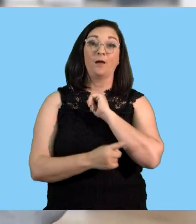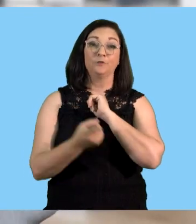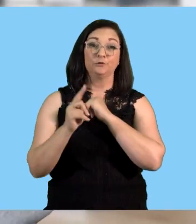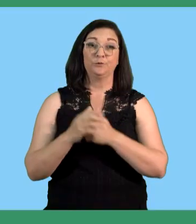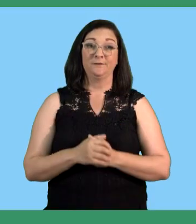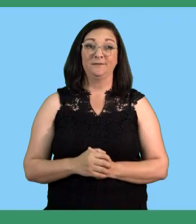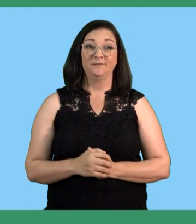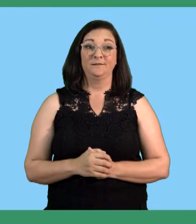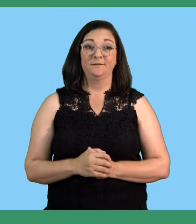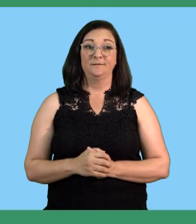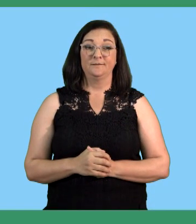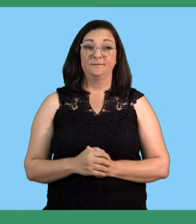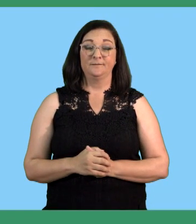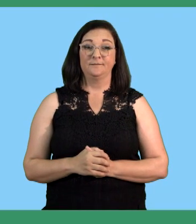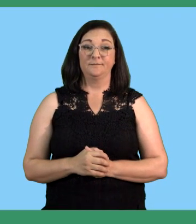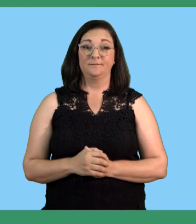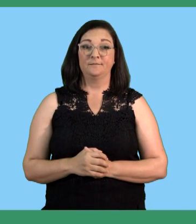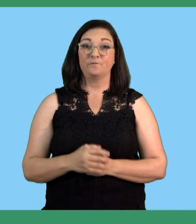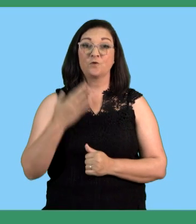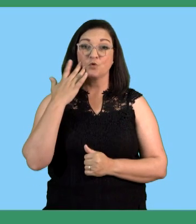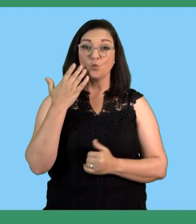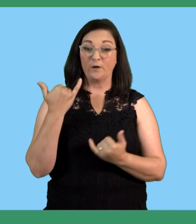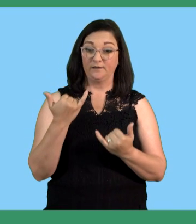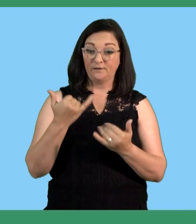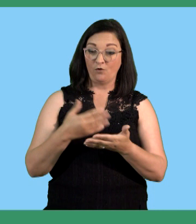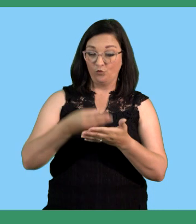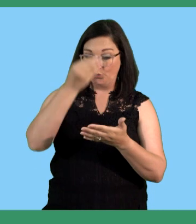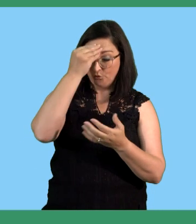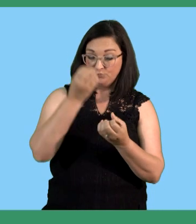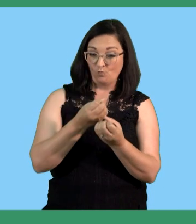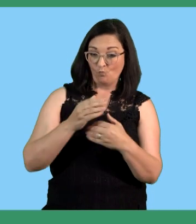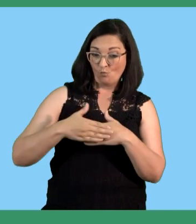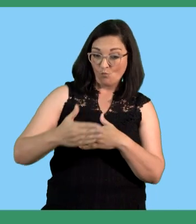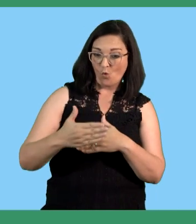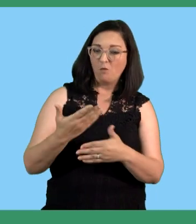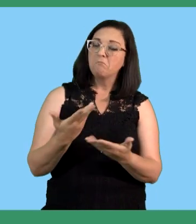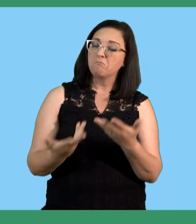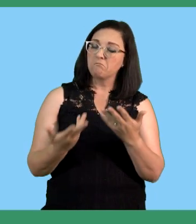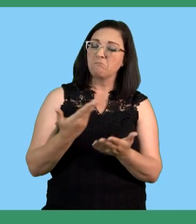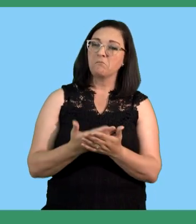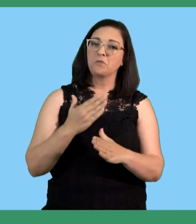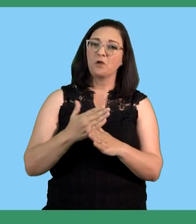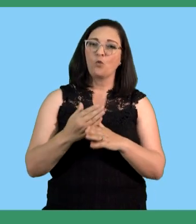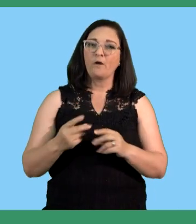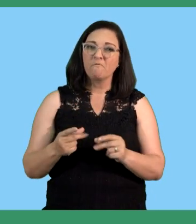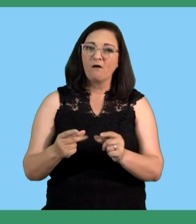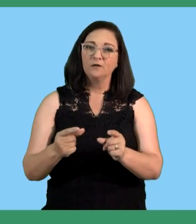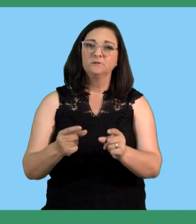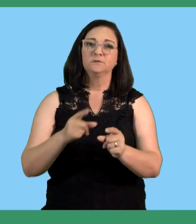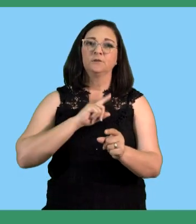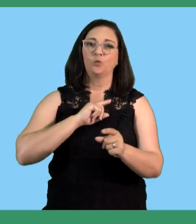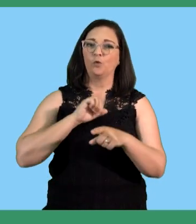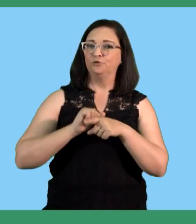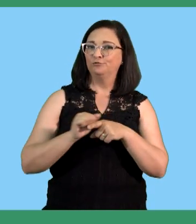last one. It says productivity usually increases, I just mentioned that, when the human resource functions